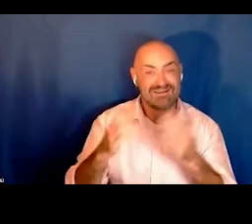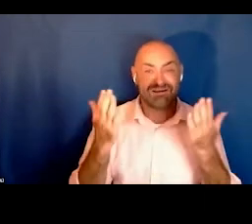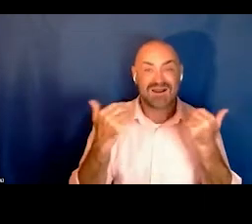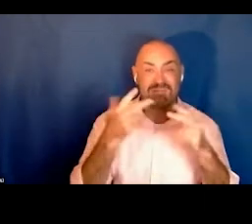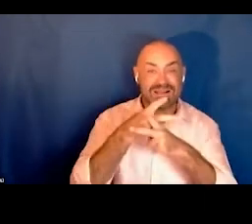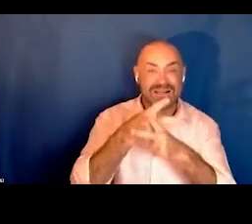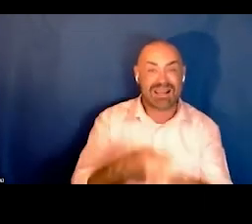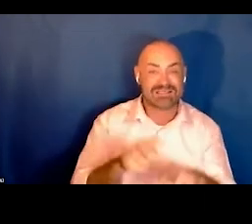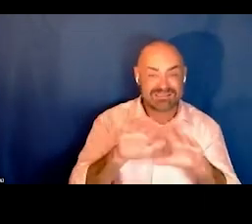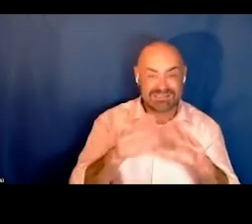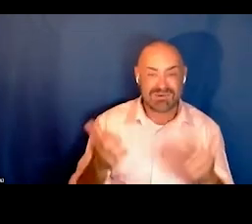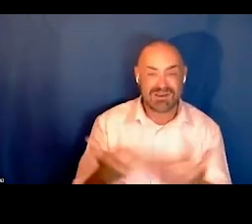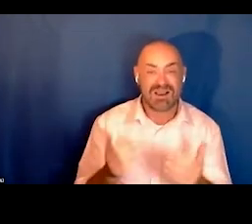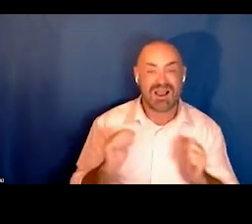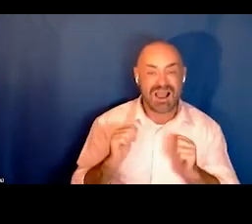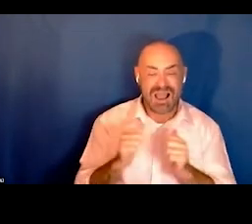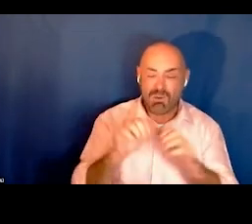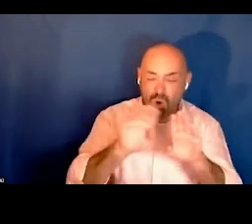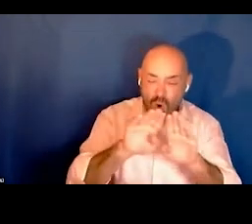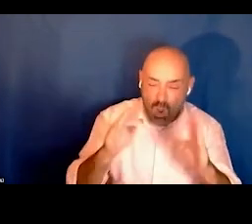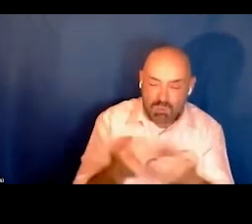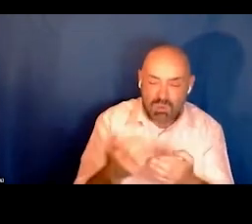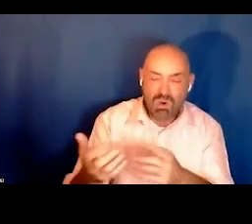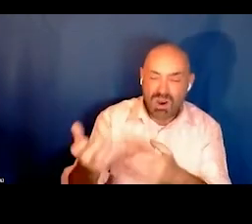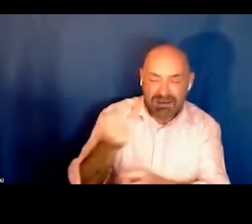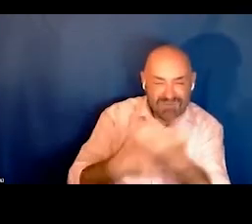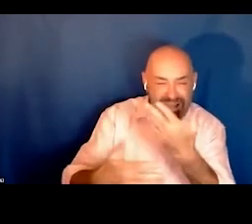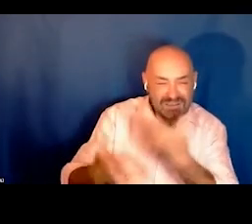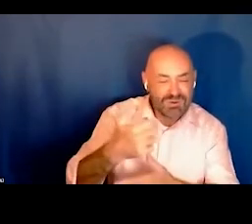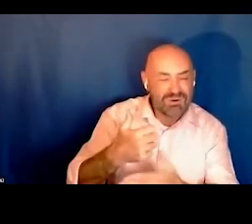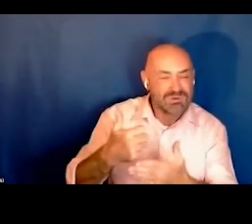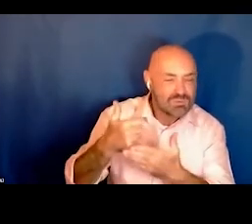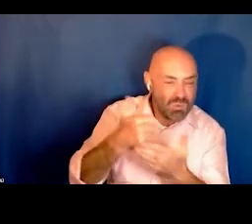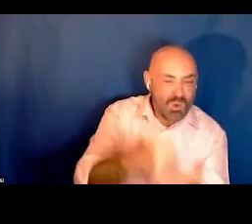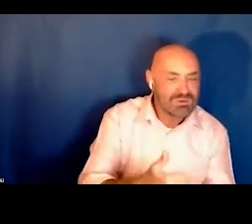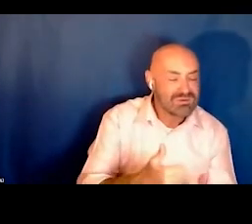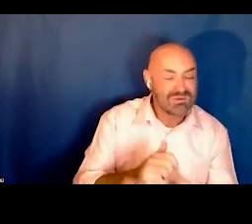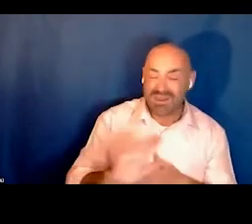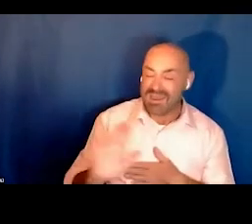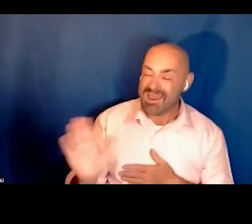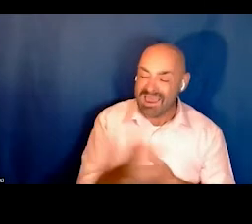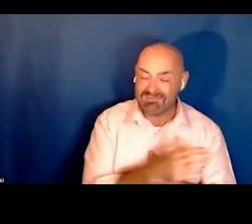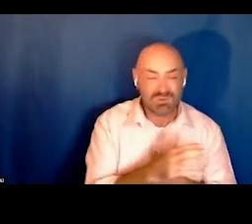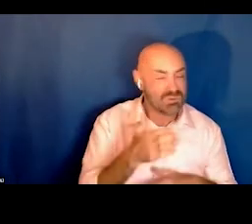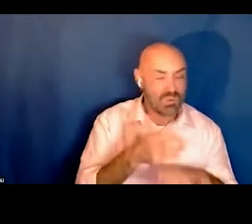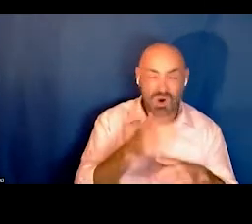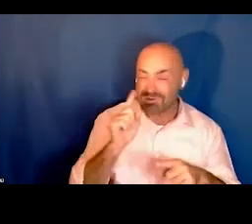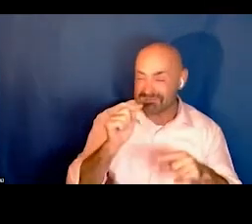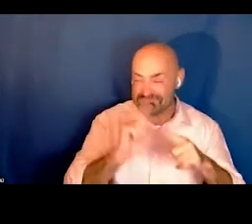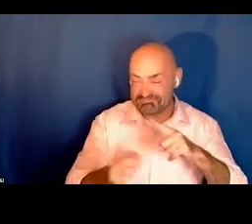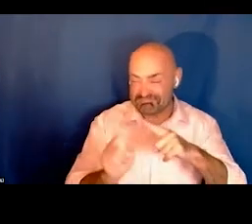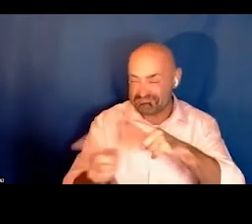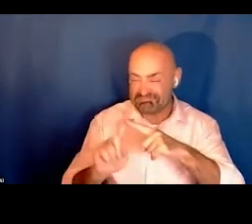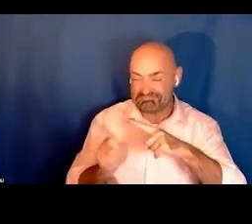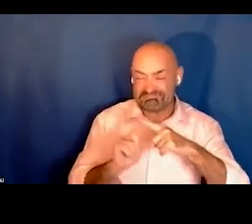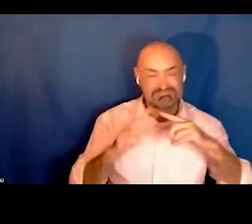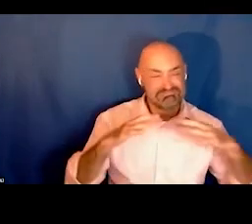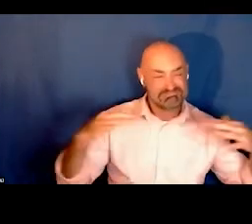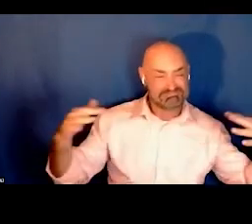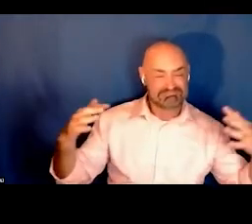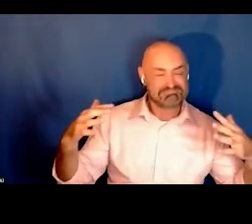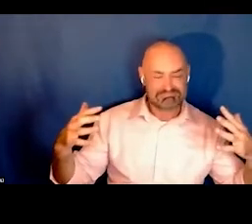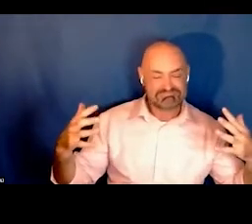our global advisors and supporters, and everyone working in this space from different sectors have been a huge part